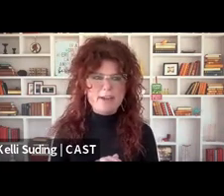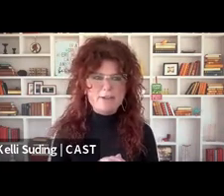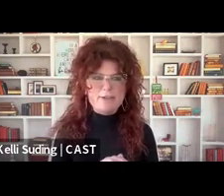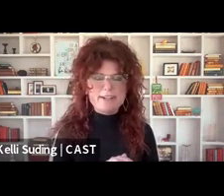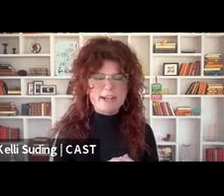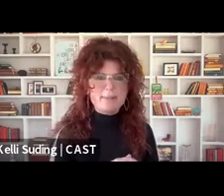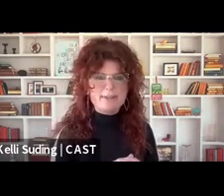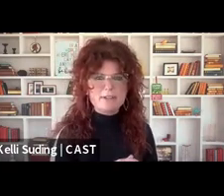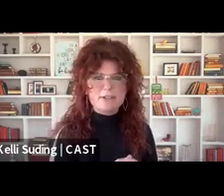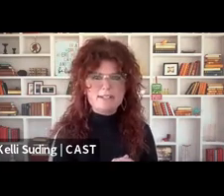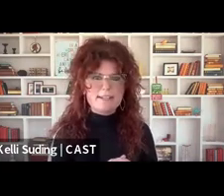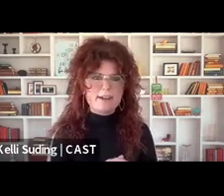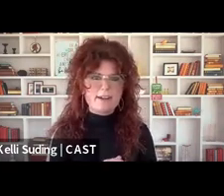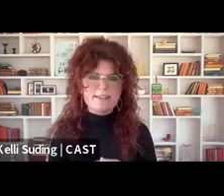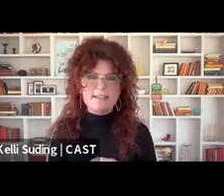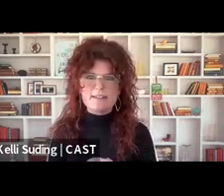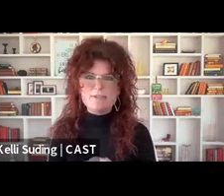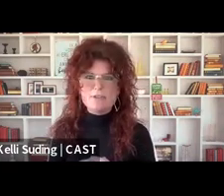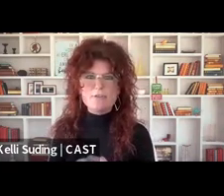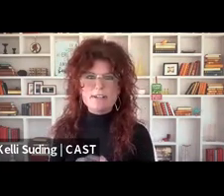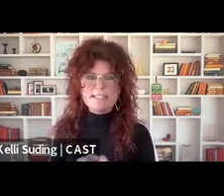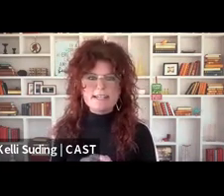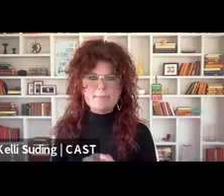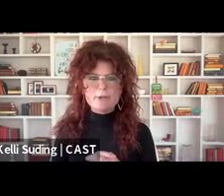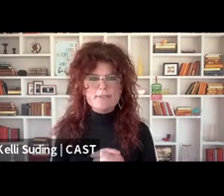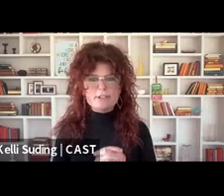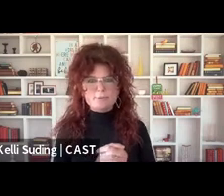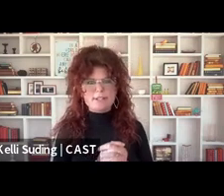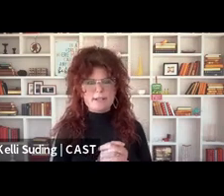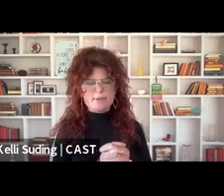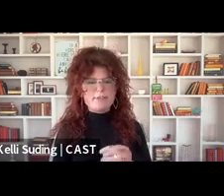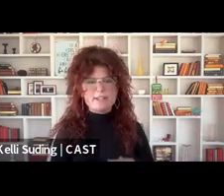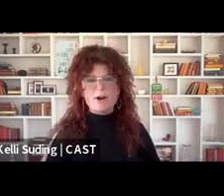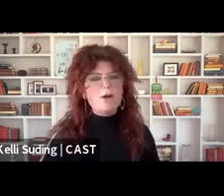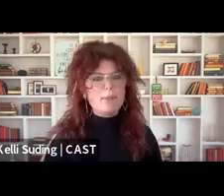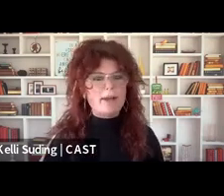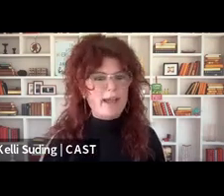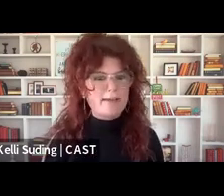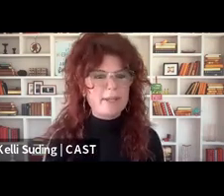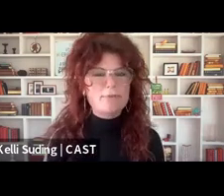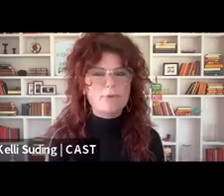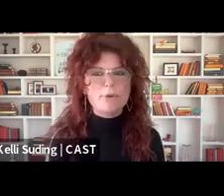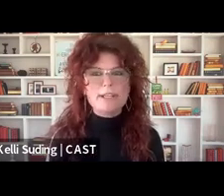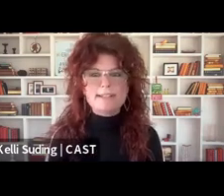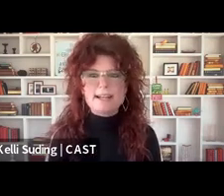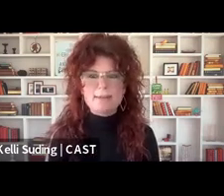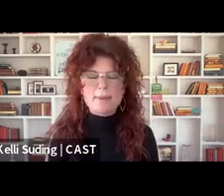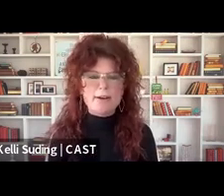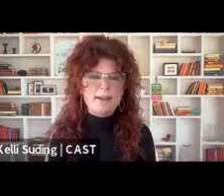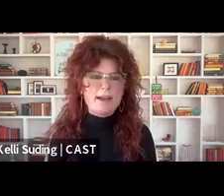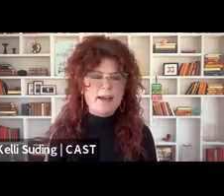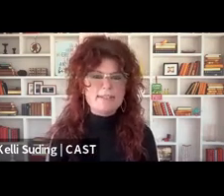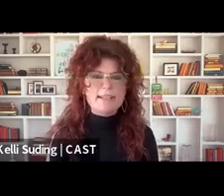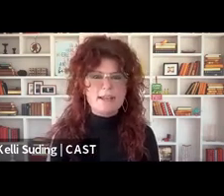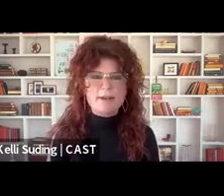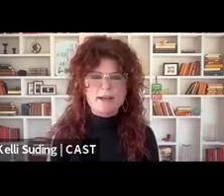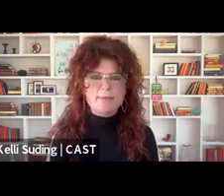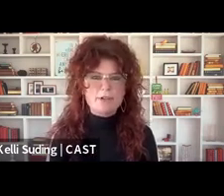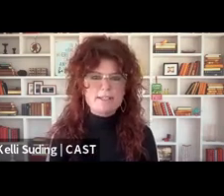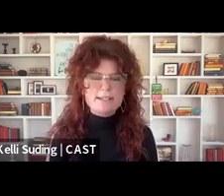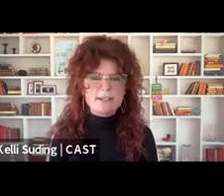and maybe how you found out about the learning series and if you've attended previous ones. I would love to hear all about that because we're really excited about